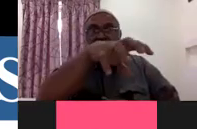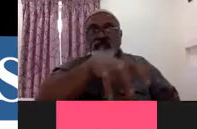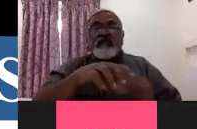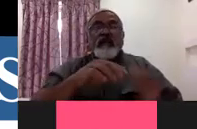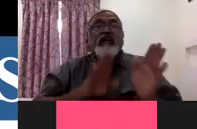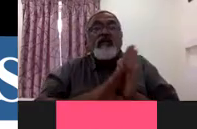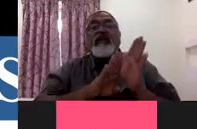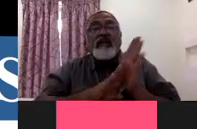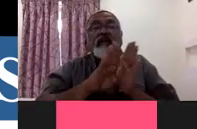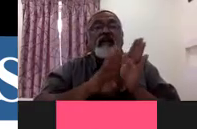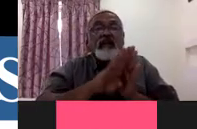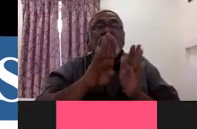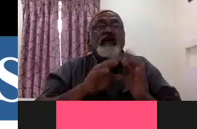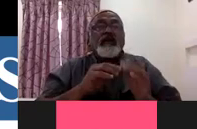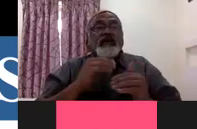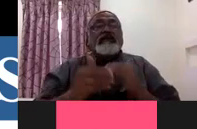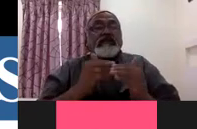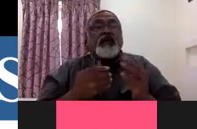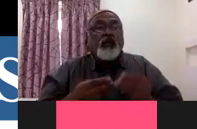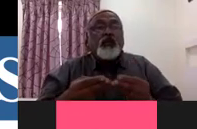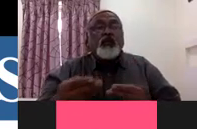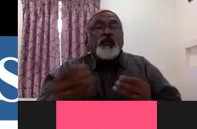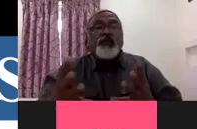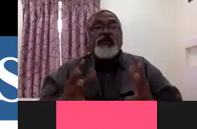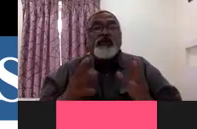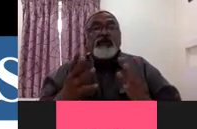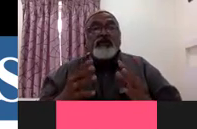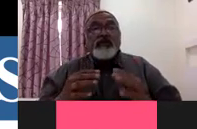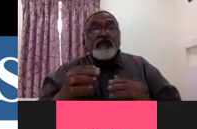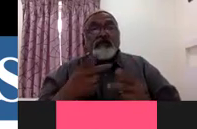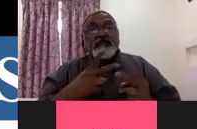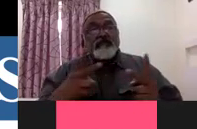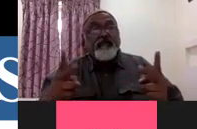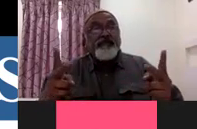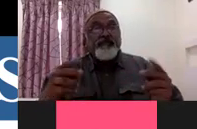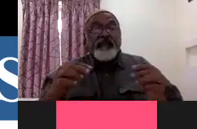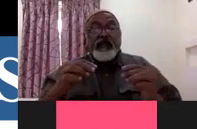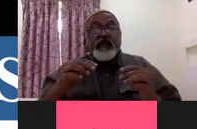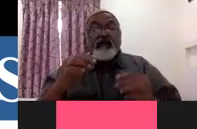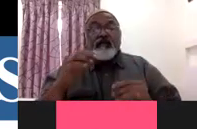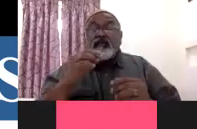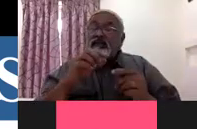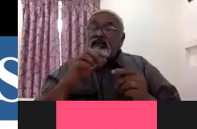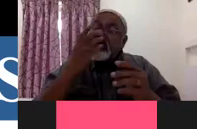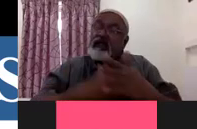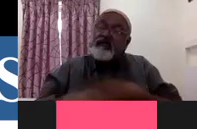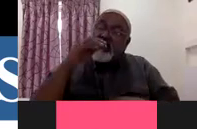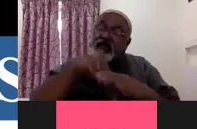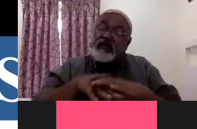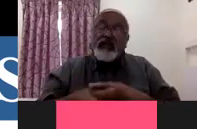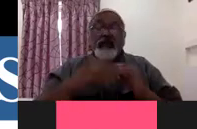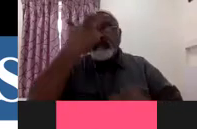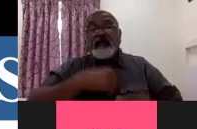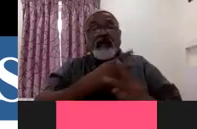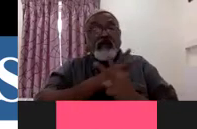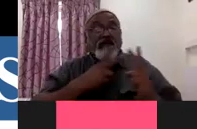Developed or about to develop or whatever, you know, disabilities is inherent and inevitable part of human diversity. I mean,